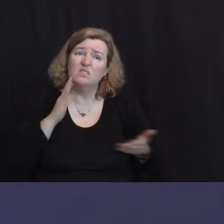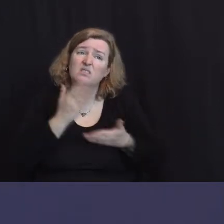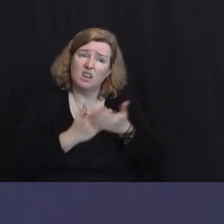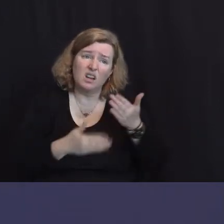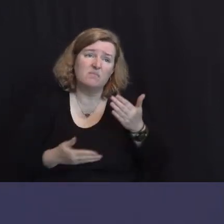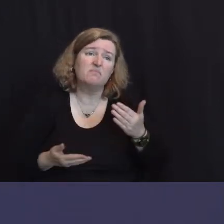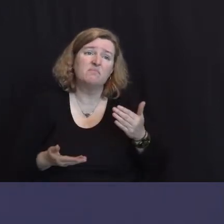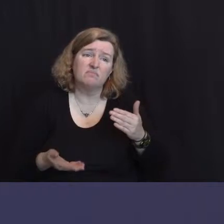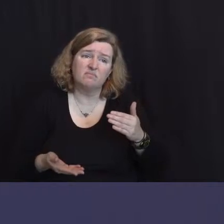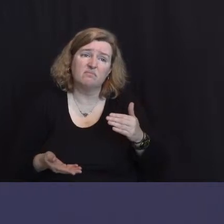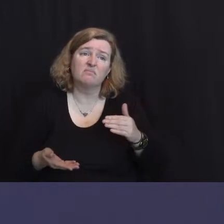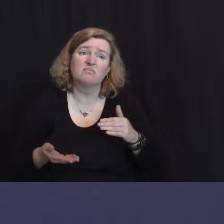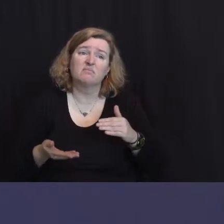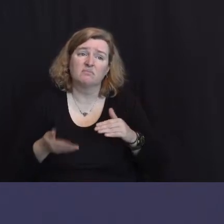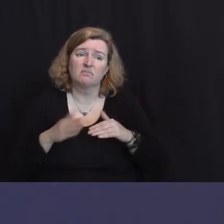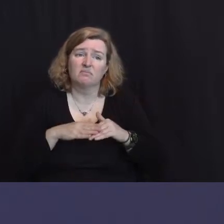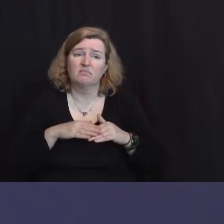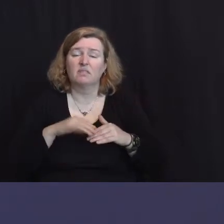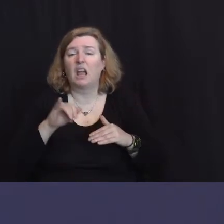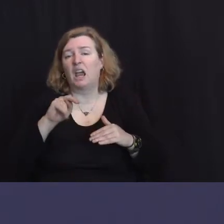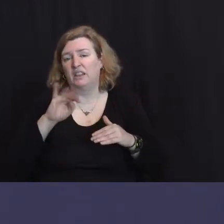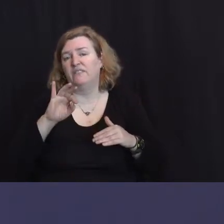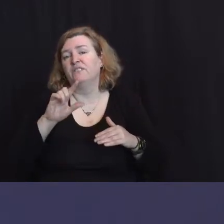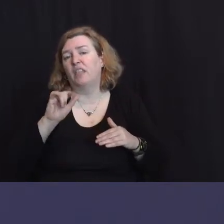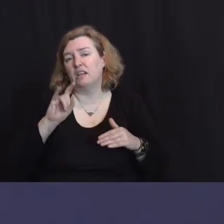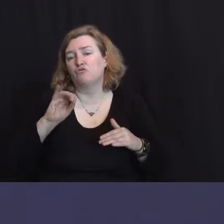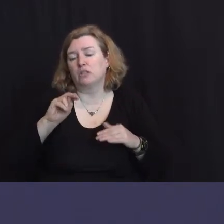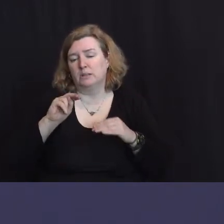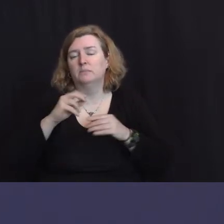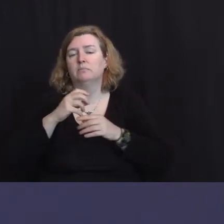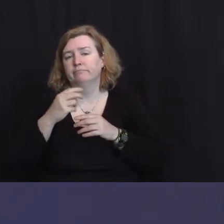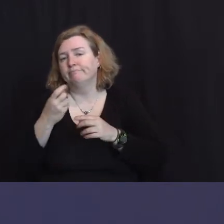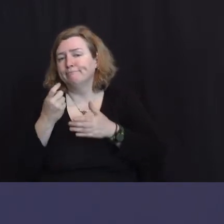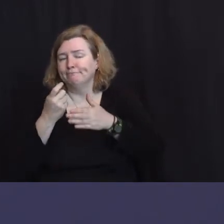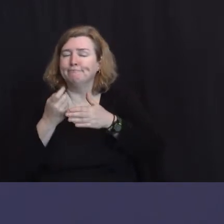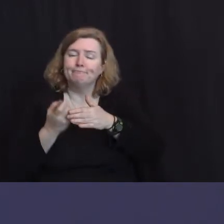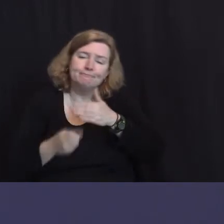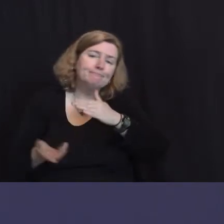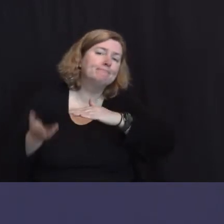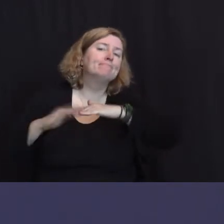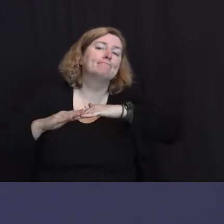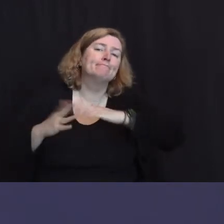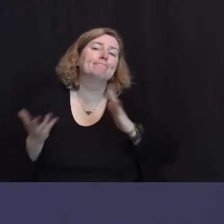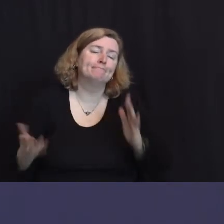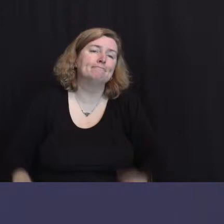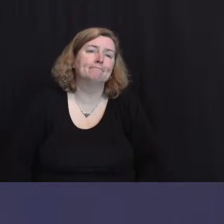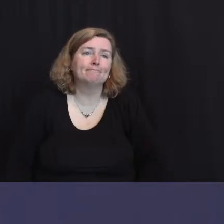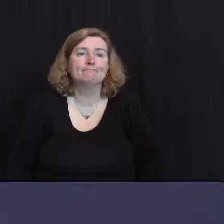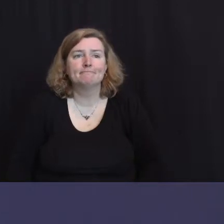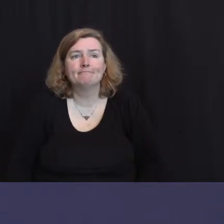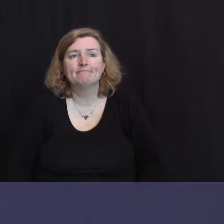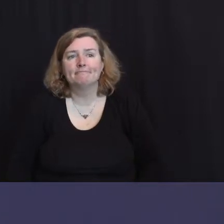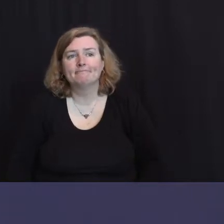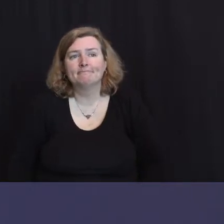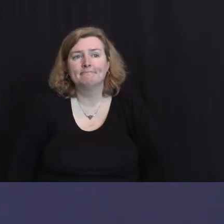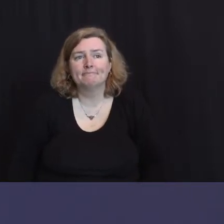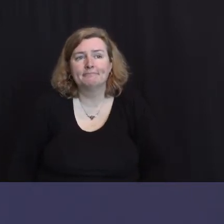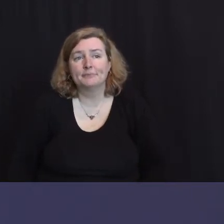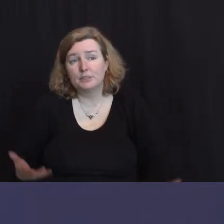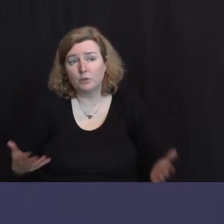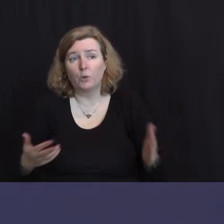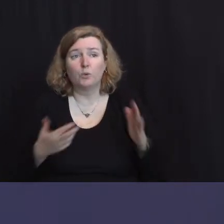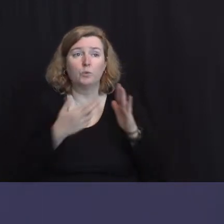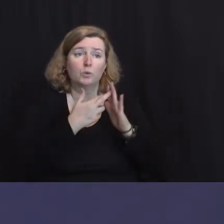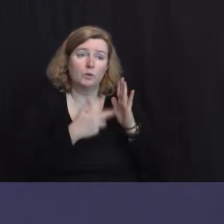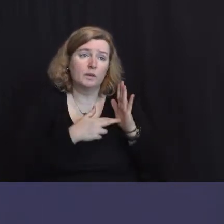no plans to institute either the prove to us you're looking for work, or do we have any